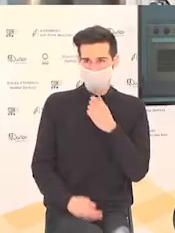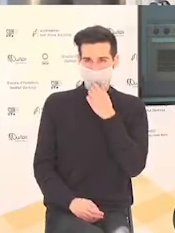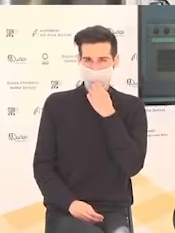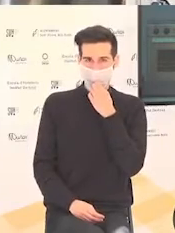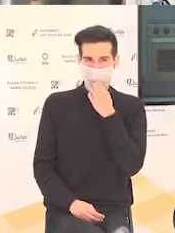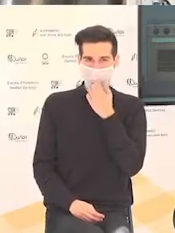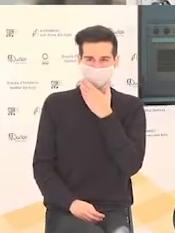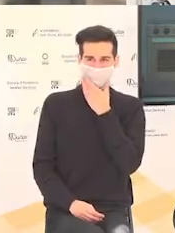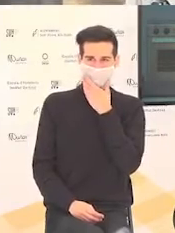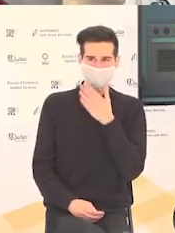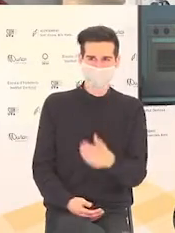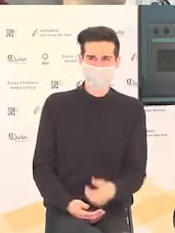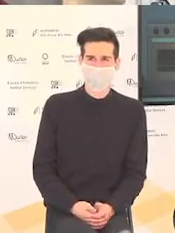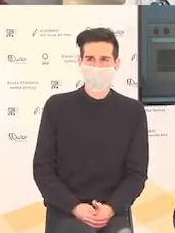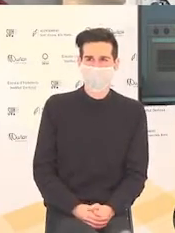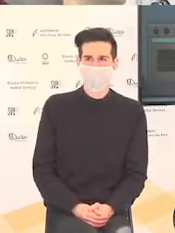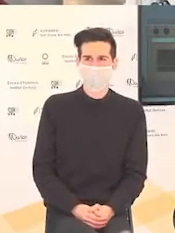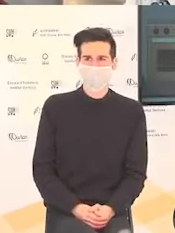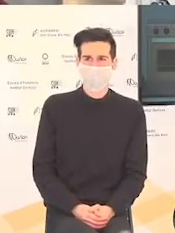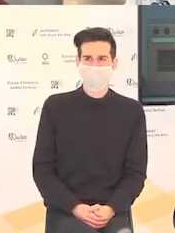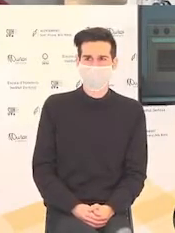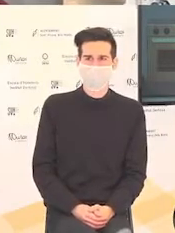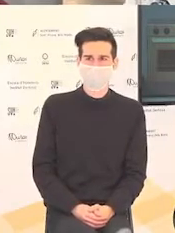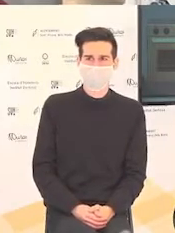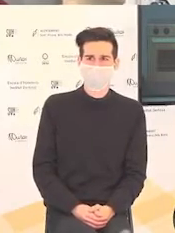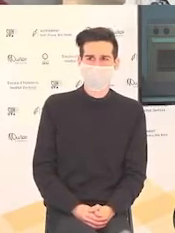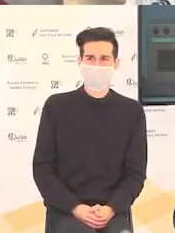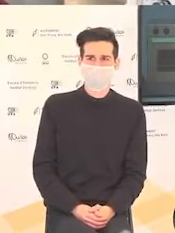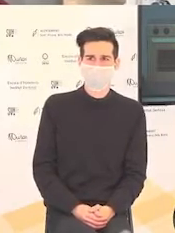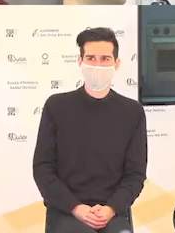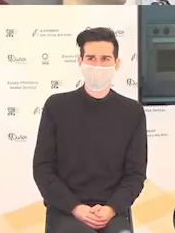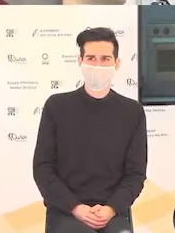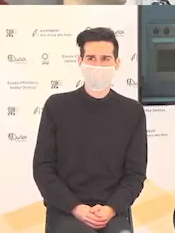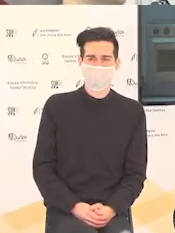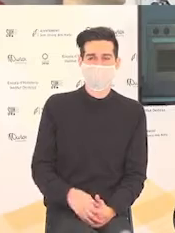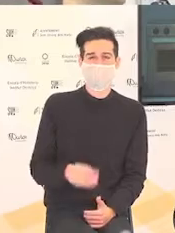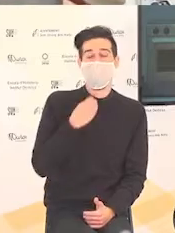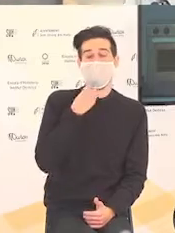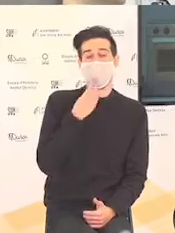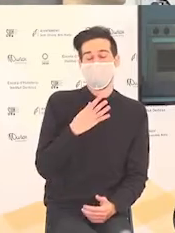Okay, that's a little bit thicker now, which is what I'm looking for. Bien, se me ha quedado un poquito más espeso.